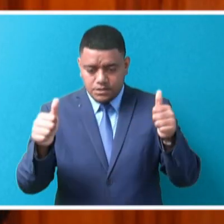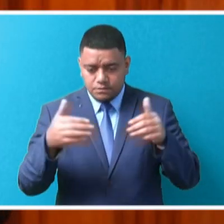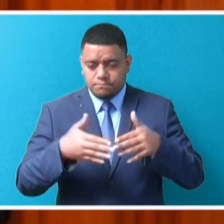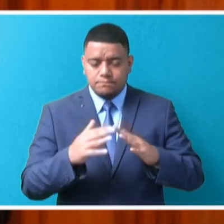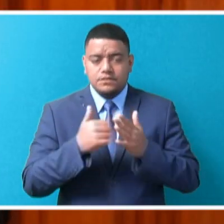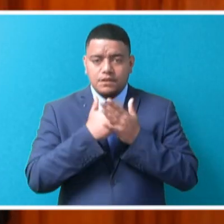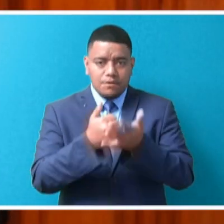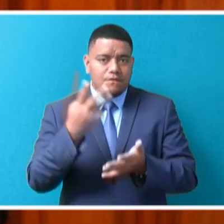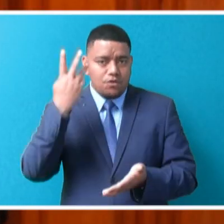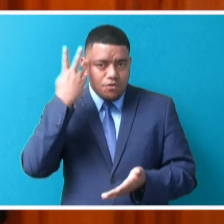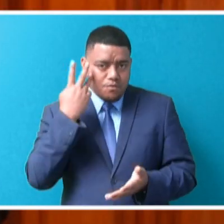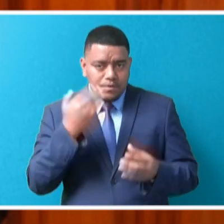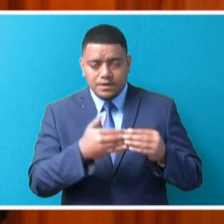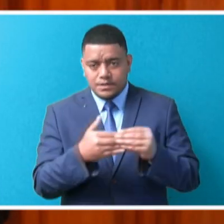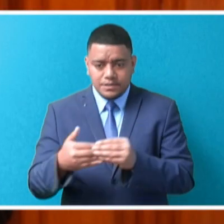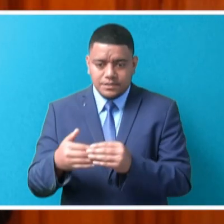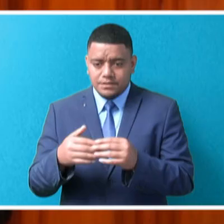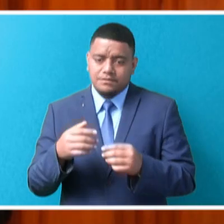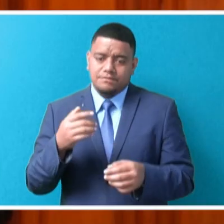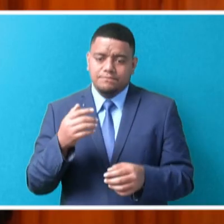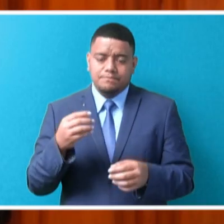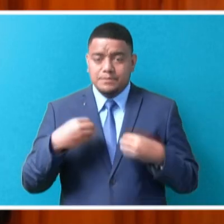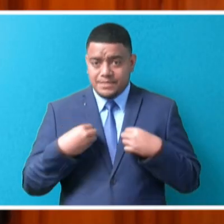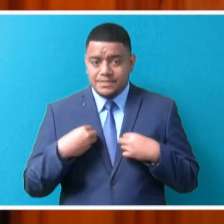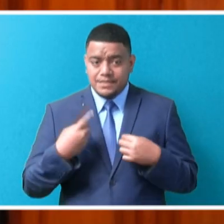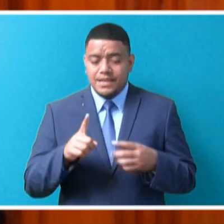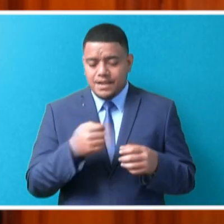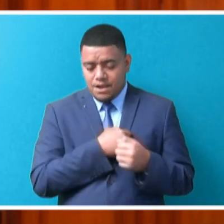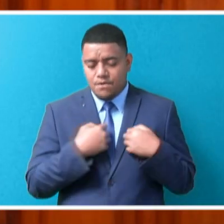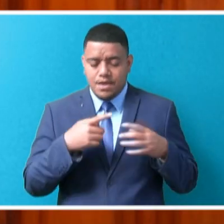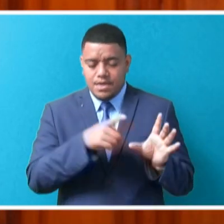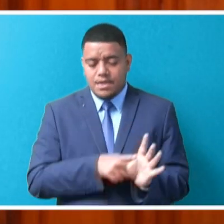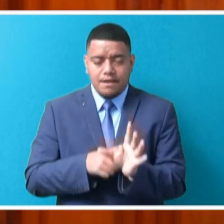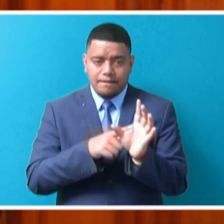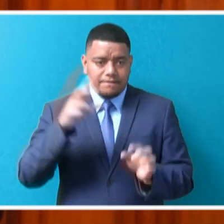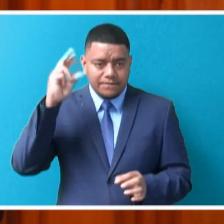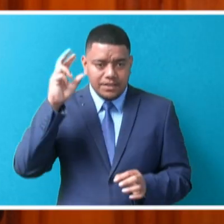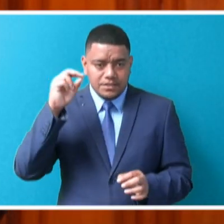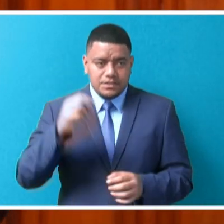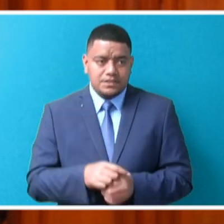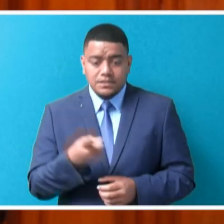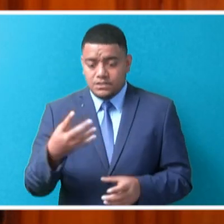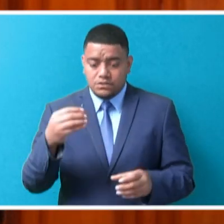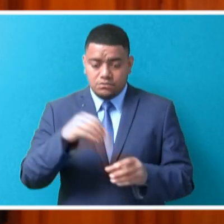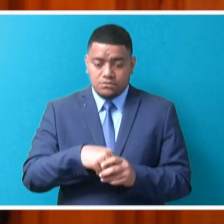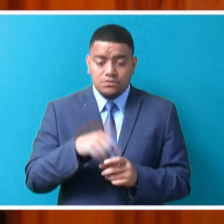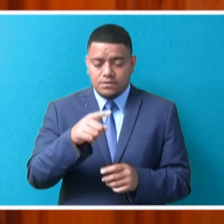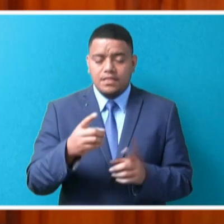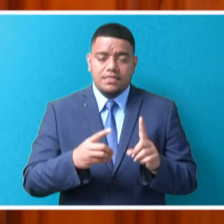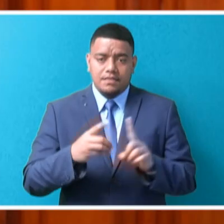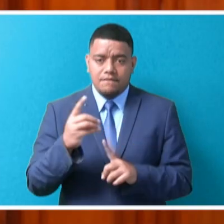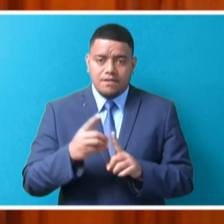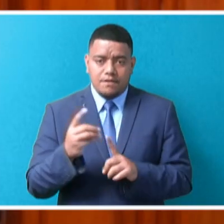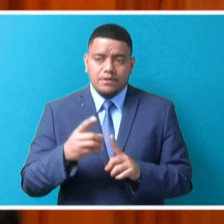for women-led enterprises, and skills development for our young Fijians. Inclusion is not a slogan, it is a development